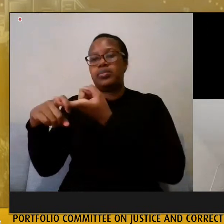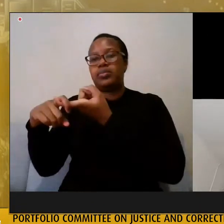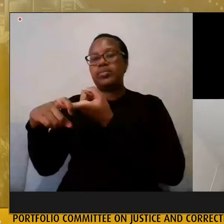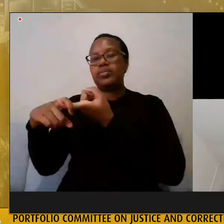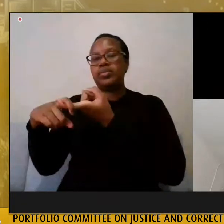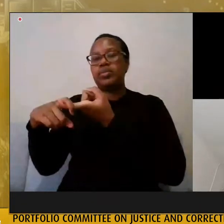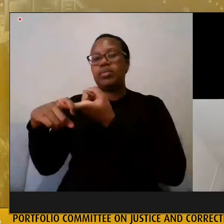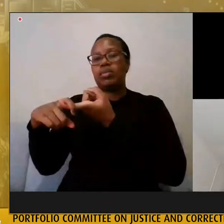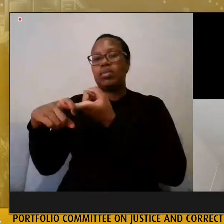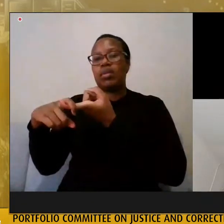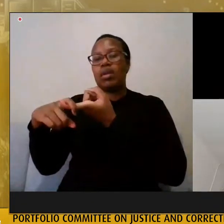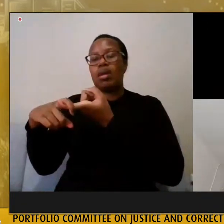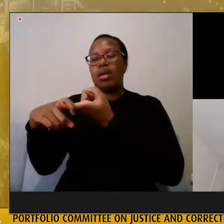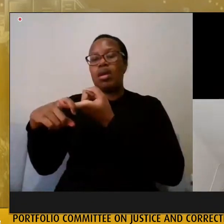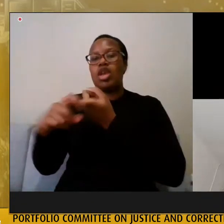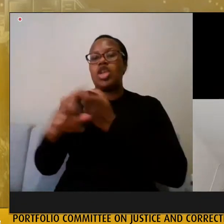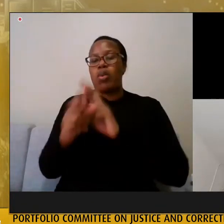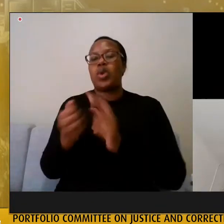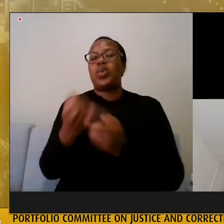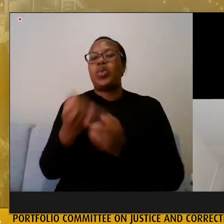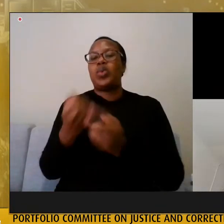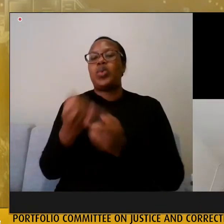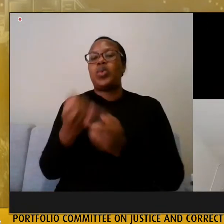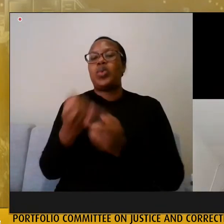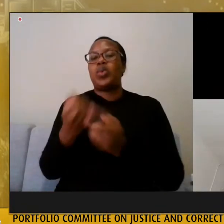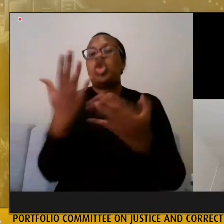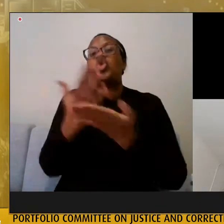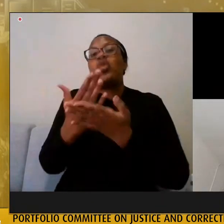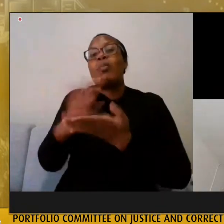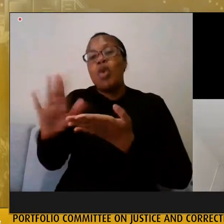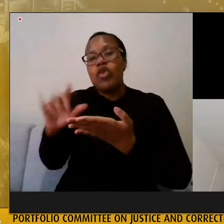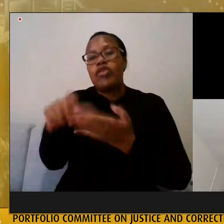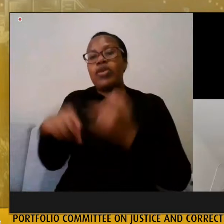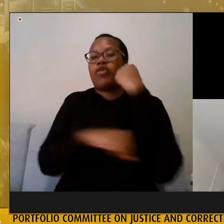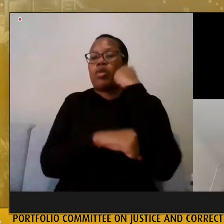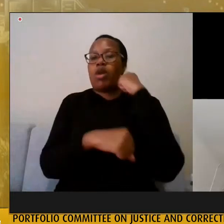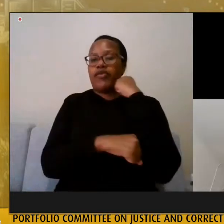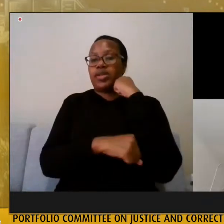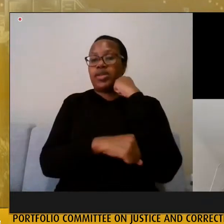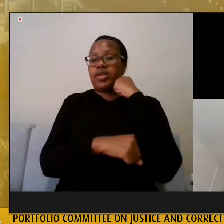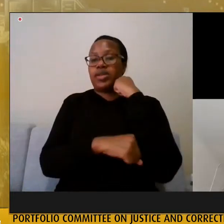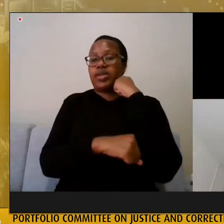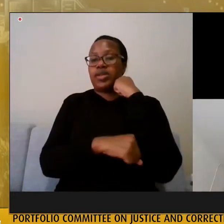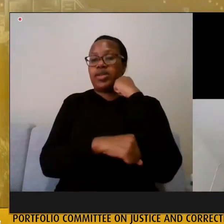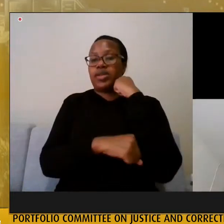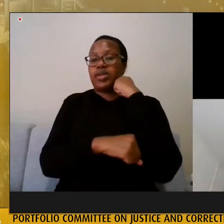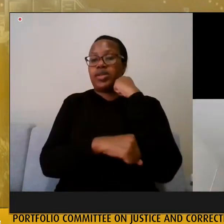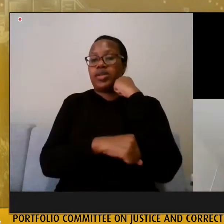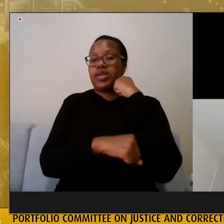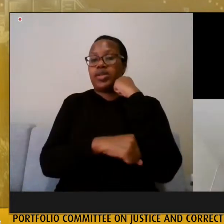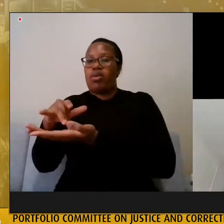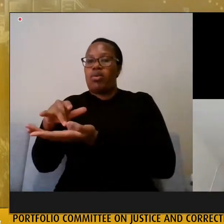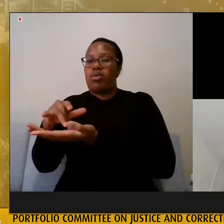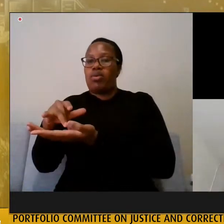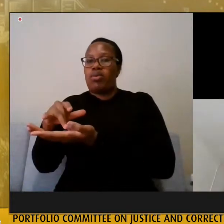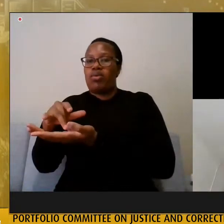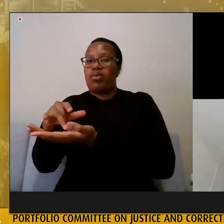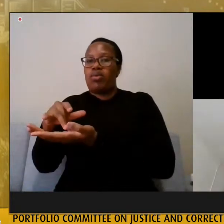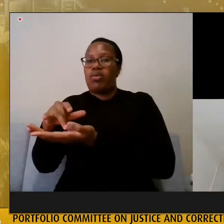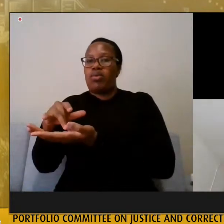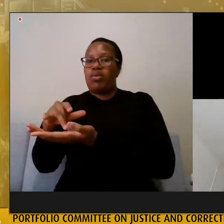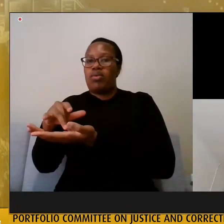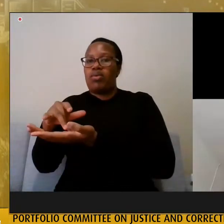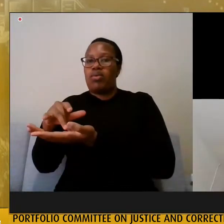report will be tabled in Parliament to remove him from office. That's a different scenario, because then we can say, well, pending